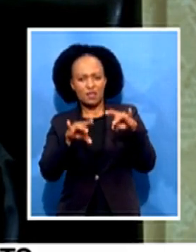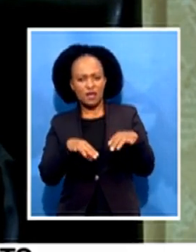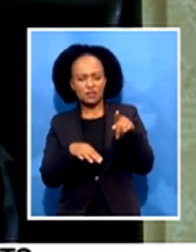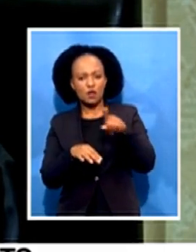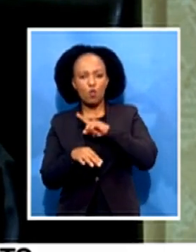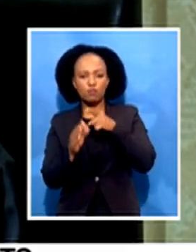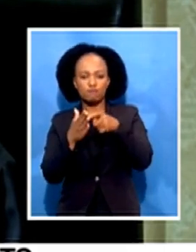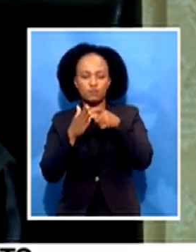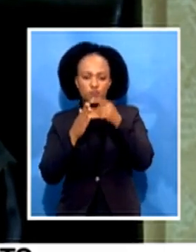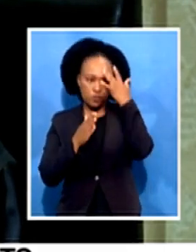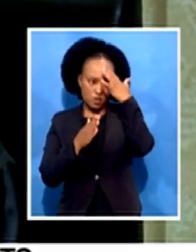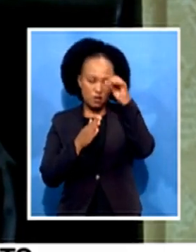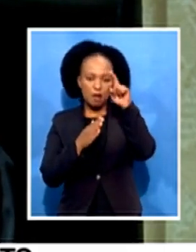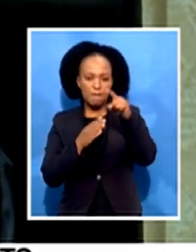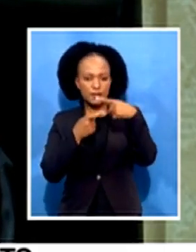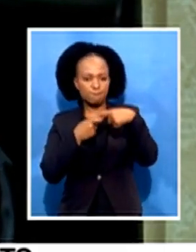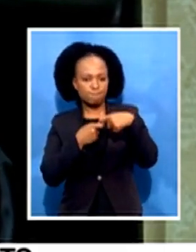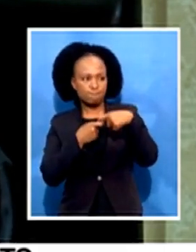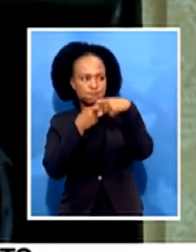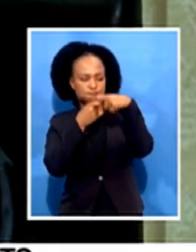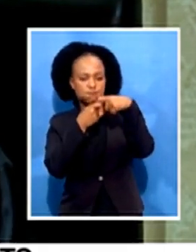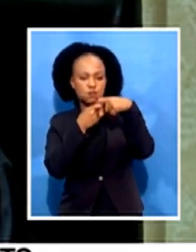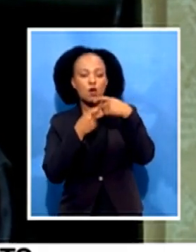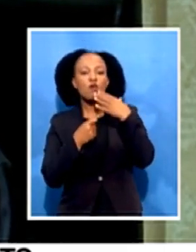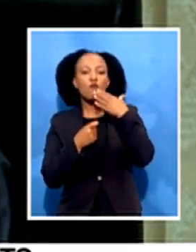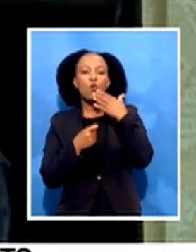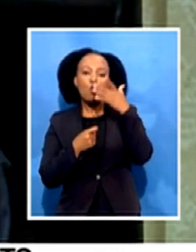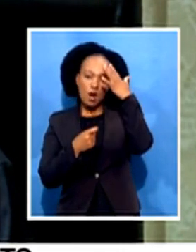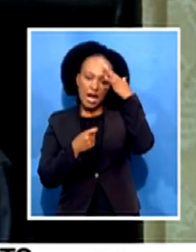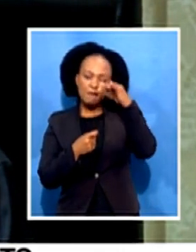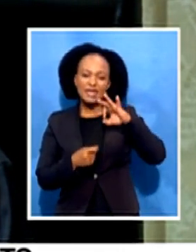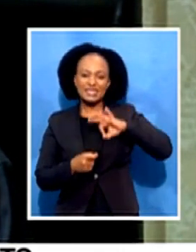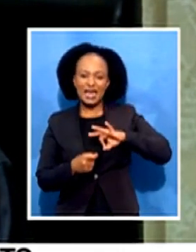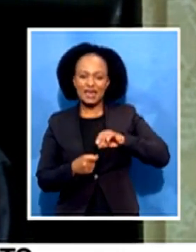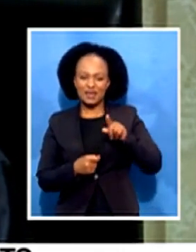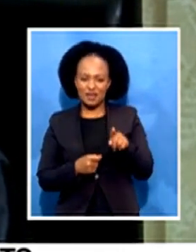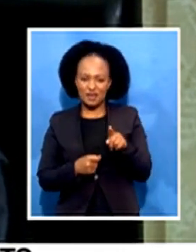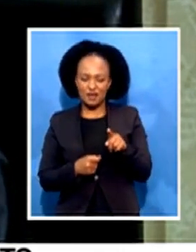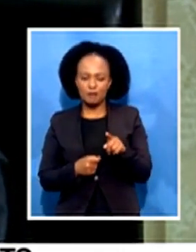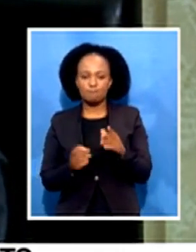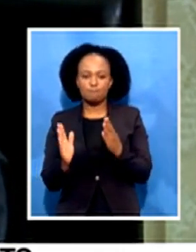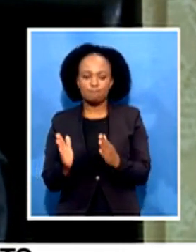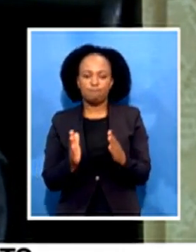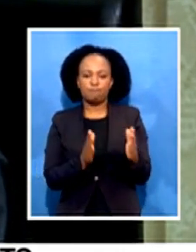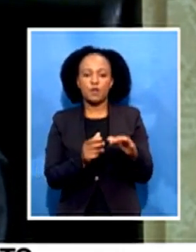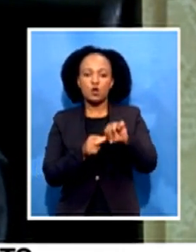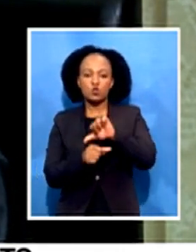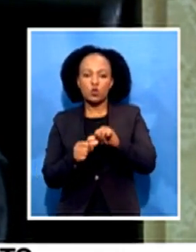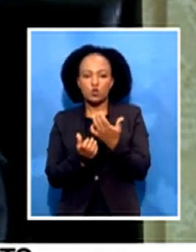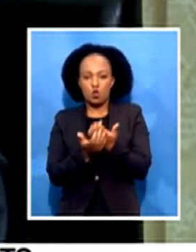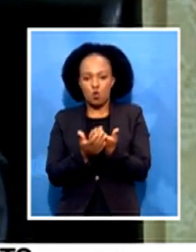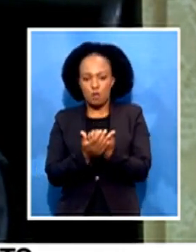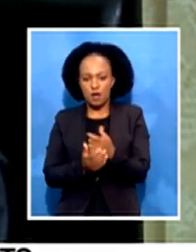wages. On the socio-economic, on the impact of the austerity budget